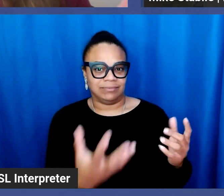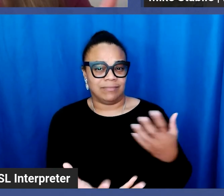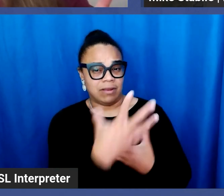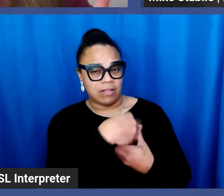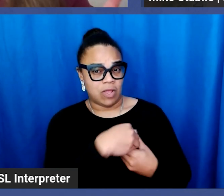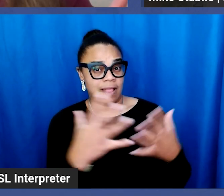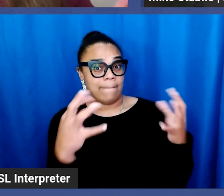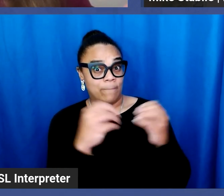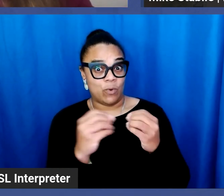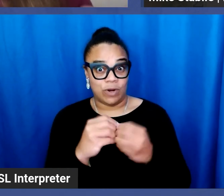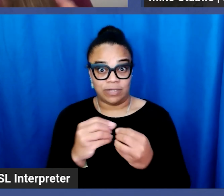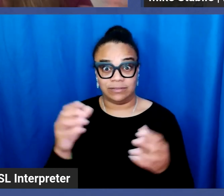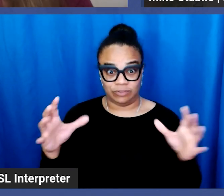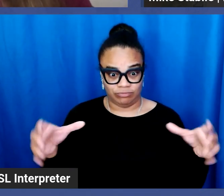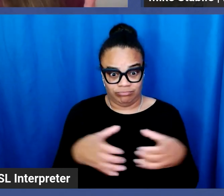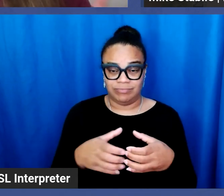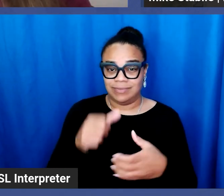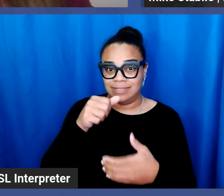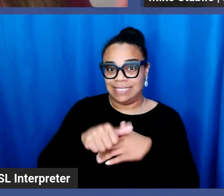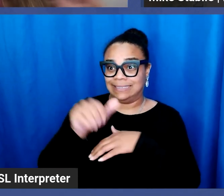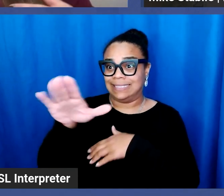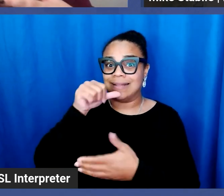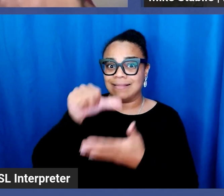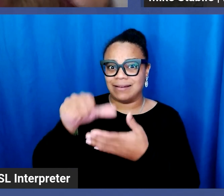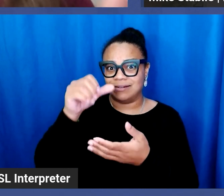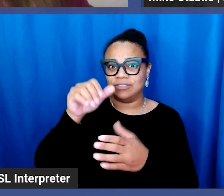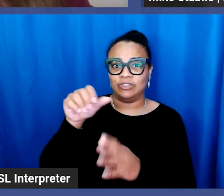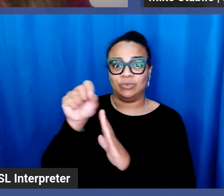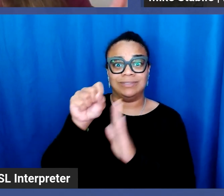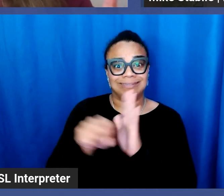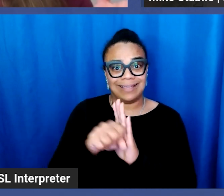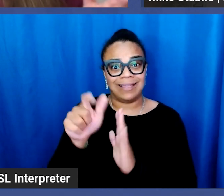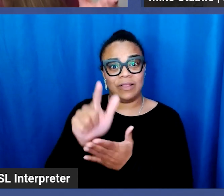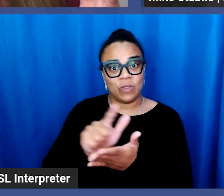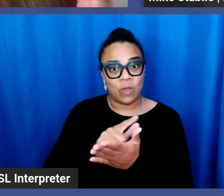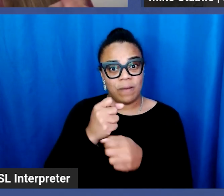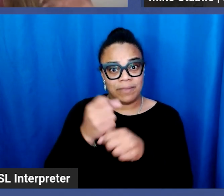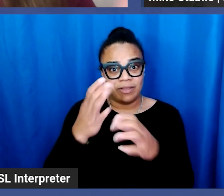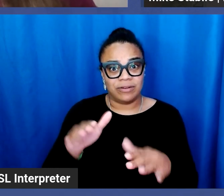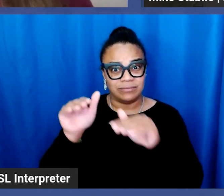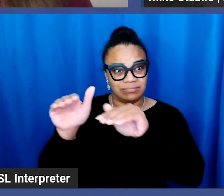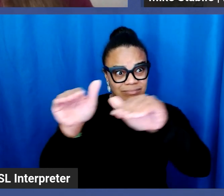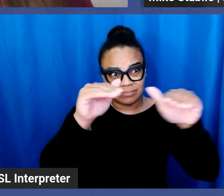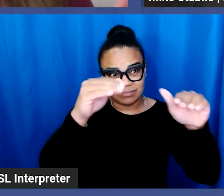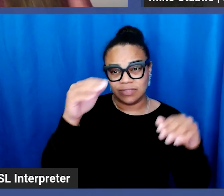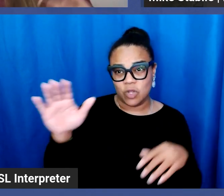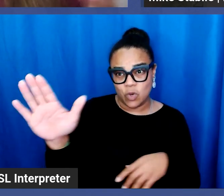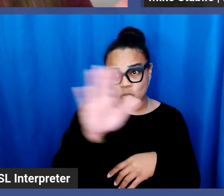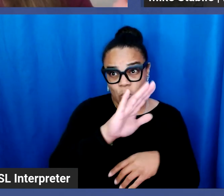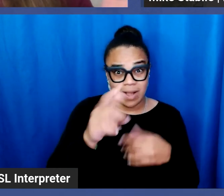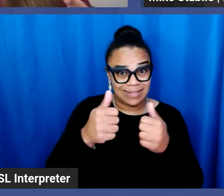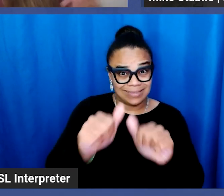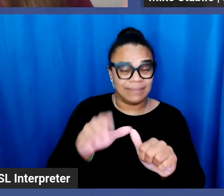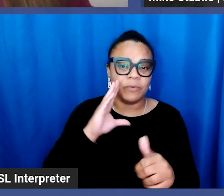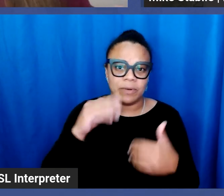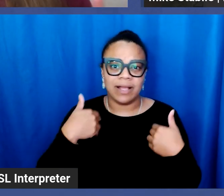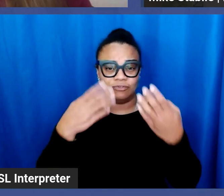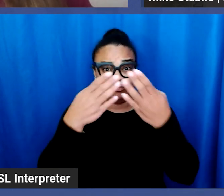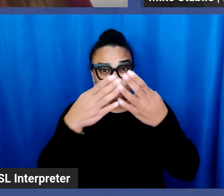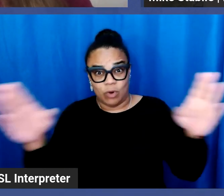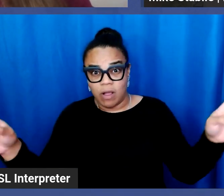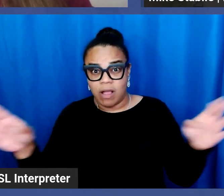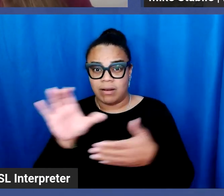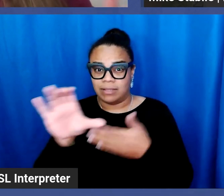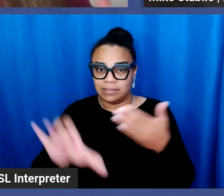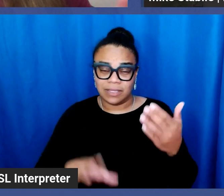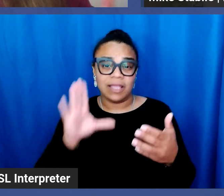state lawmakers and say, like, hey, what you're trying to do here has broad consequences, right? This is going to do a lot more than you